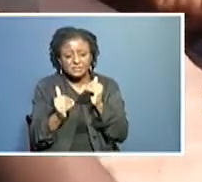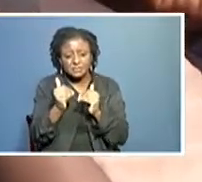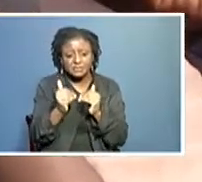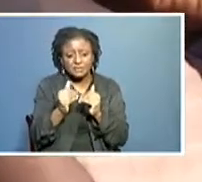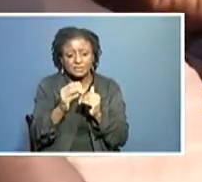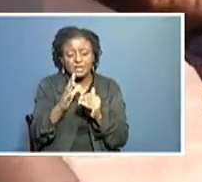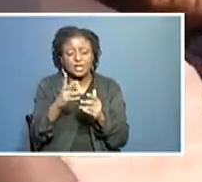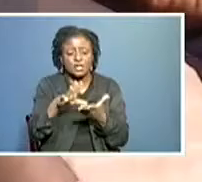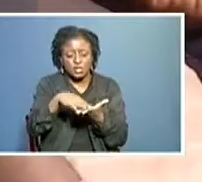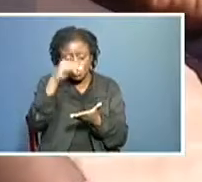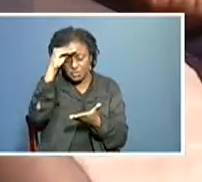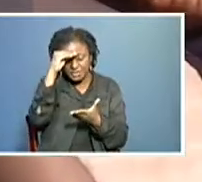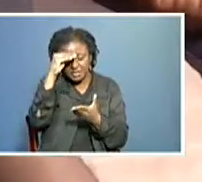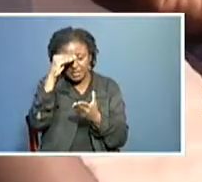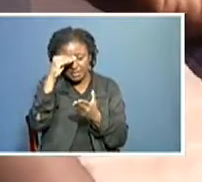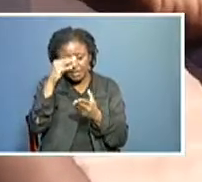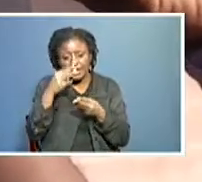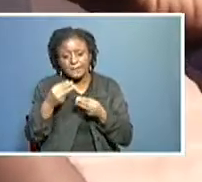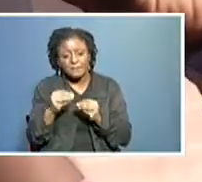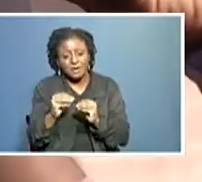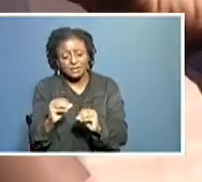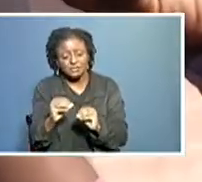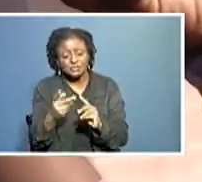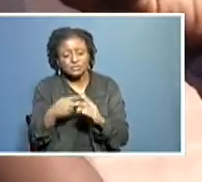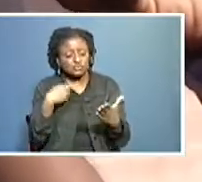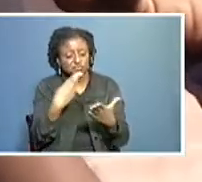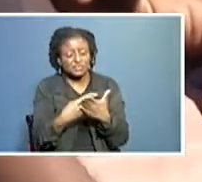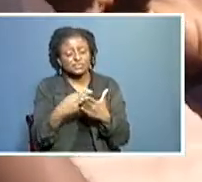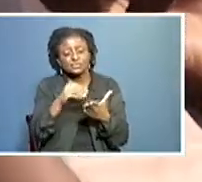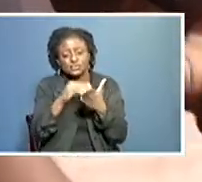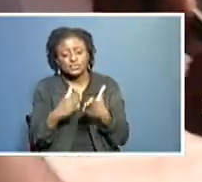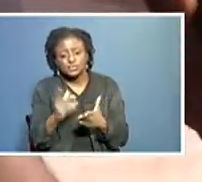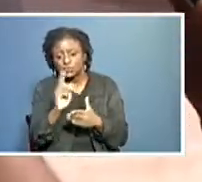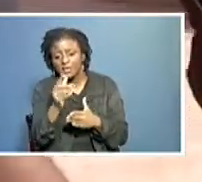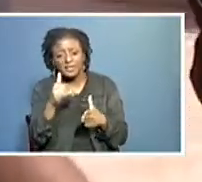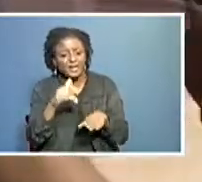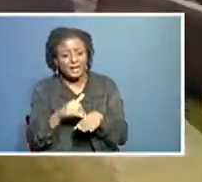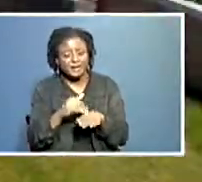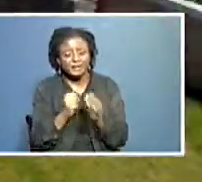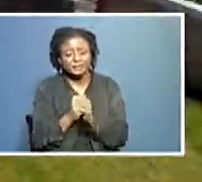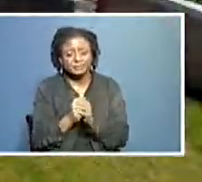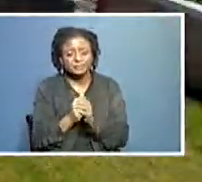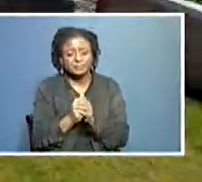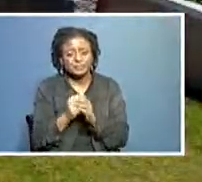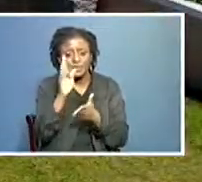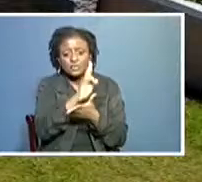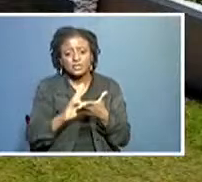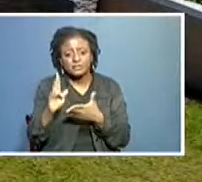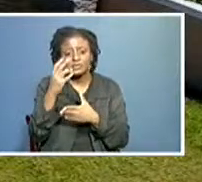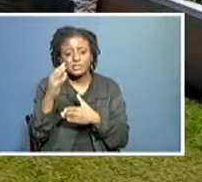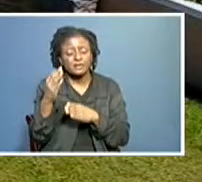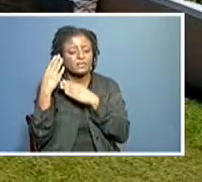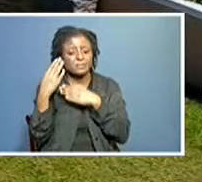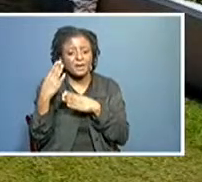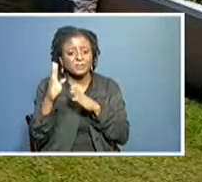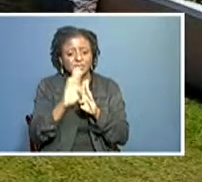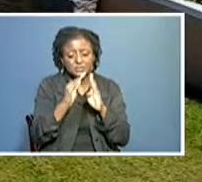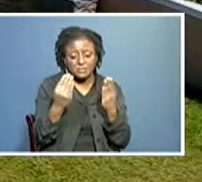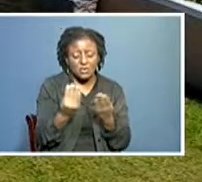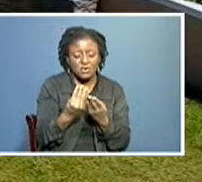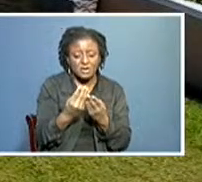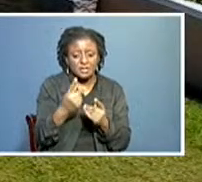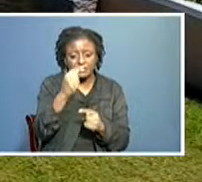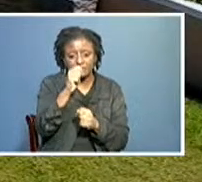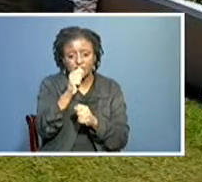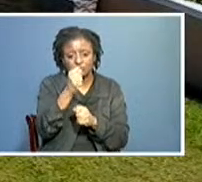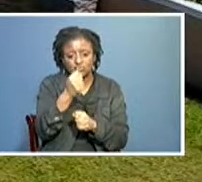matter where they are and no matter what level they're at as well. Meantime, the University of the Bahamas' Board of Trustees has